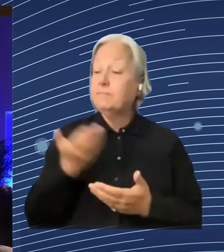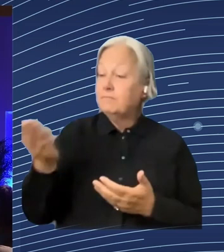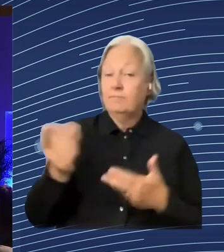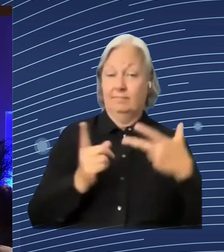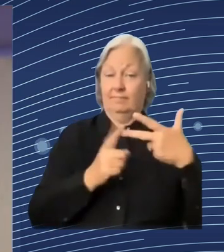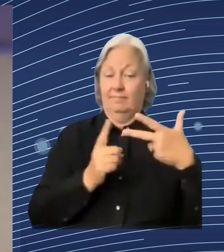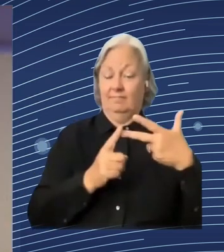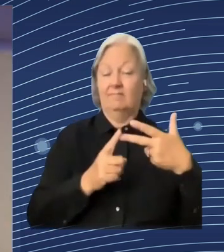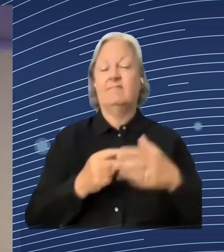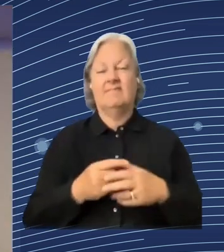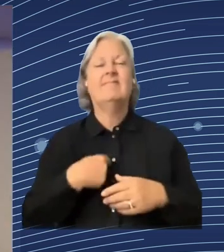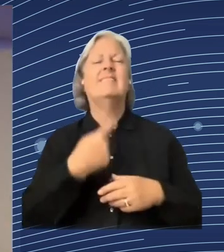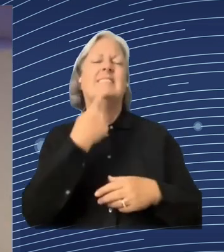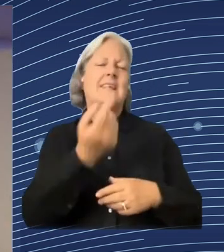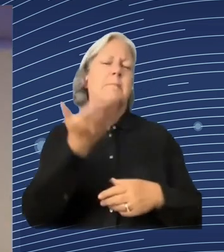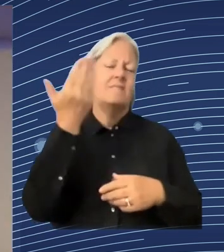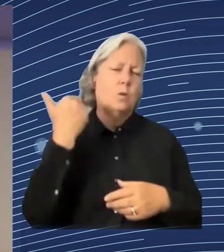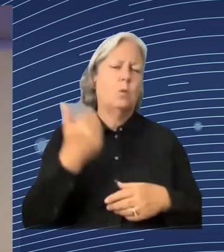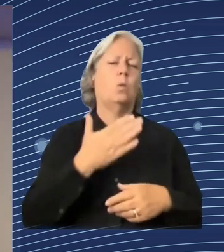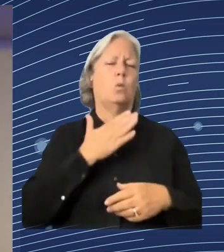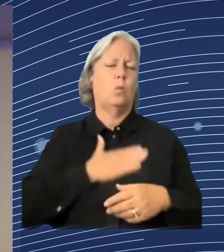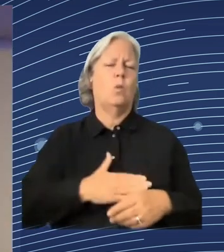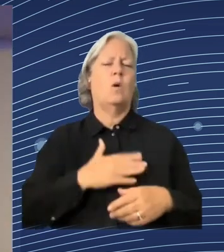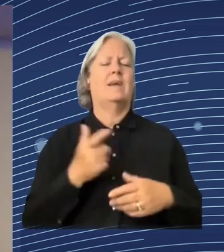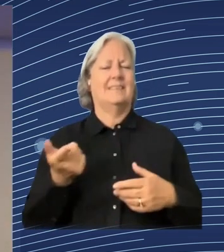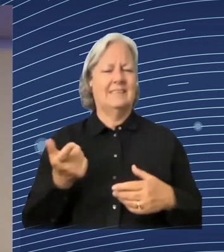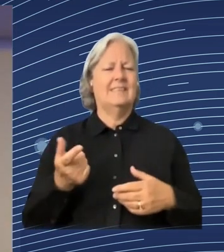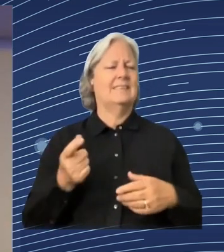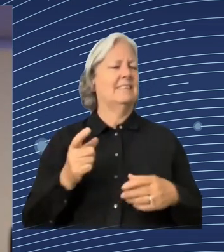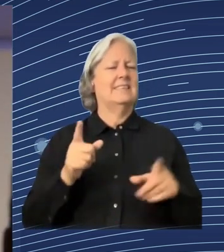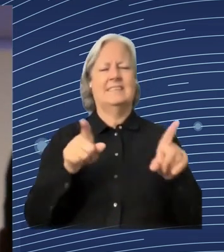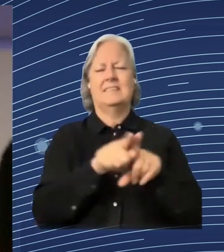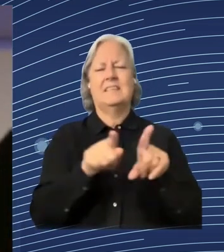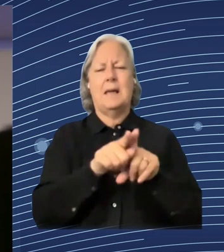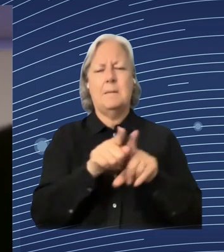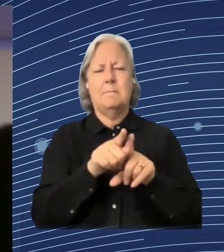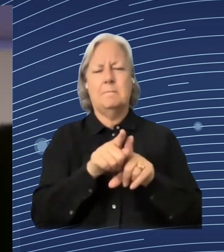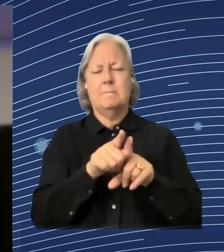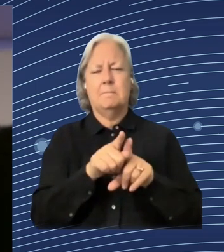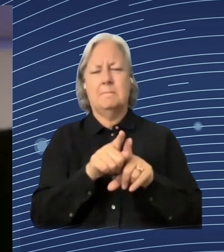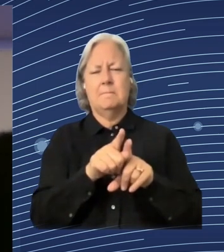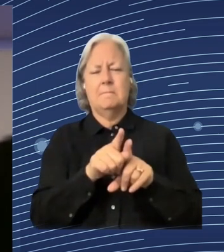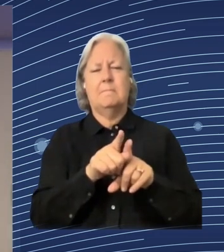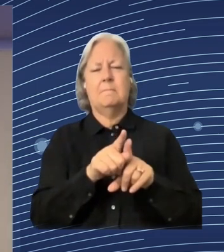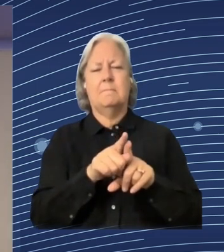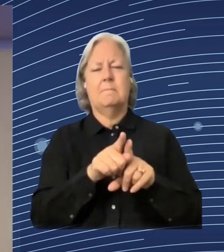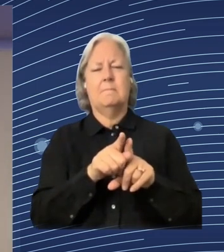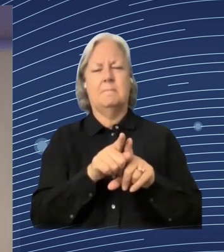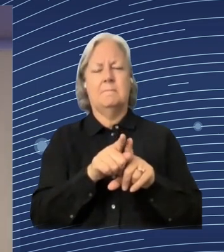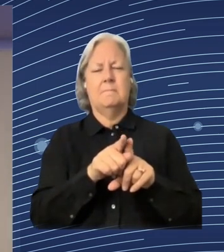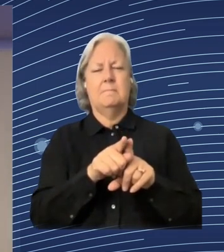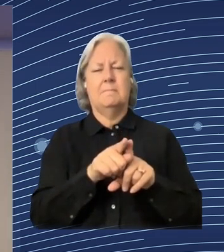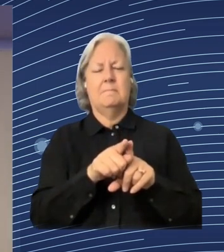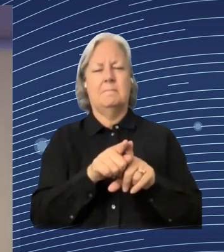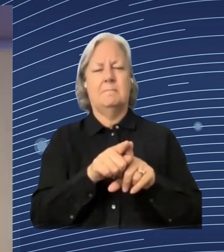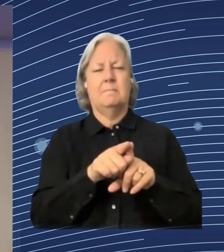what I mentioned already, we need an ecosystem of grantees in place in order to make sure that any technological process that we are in as